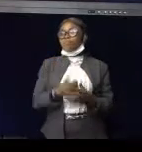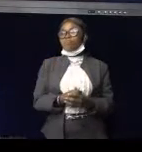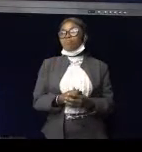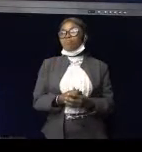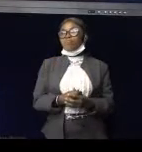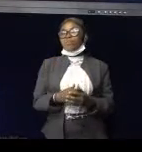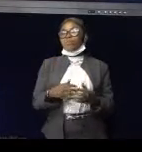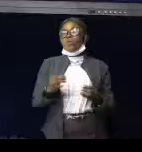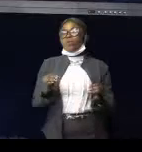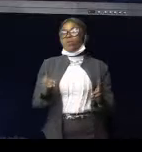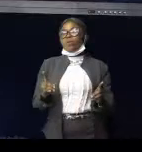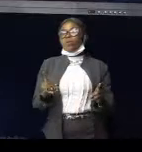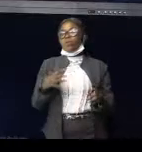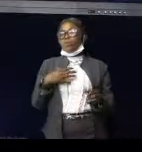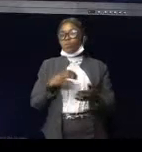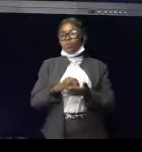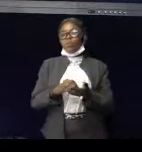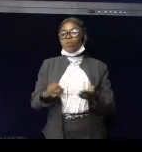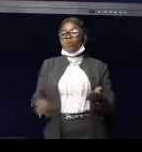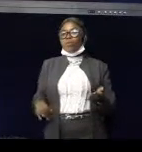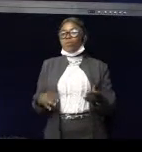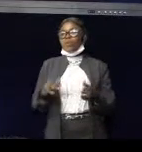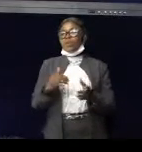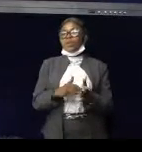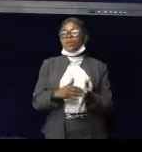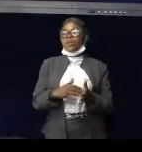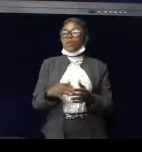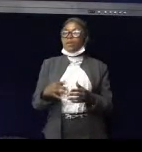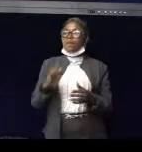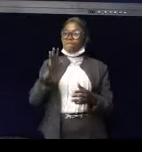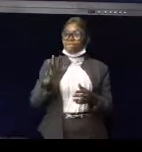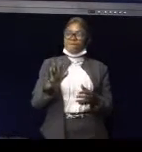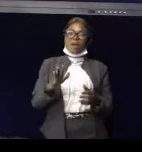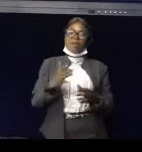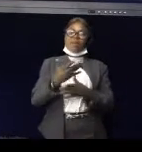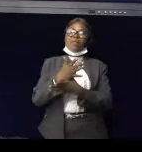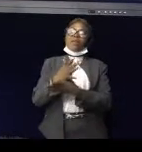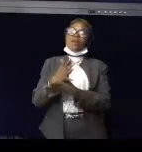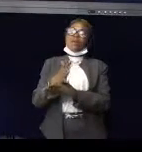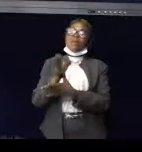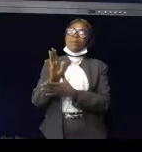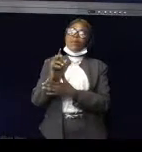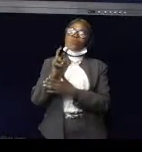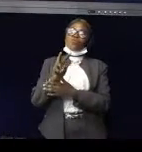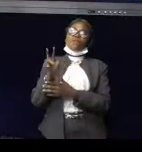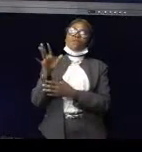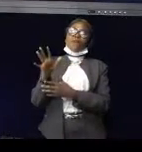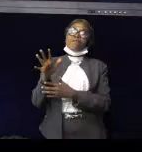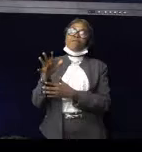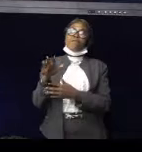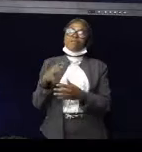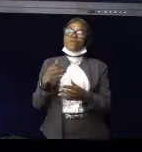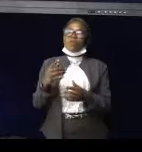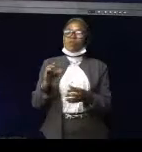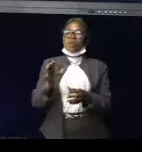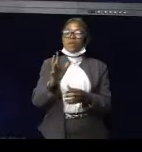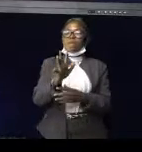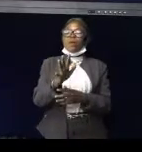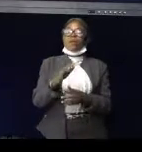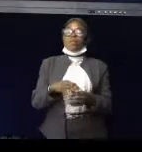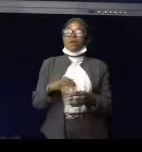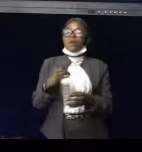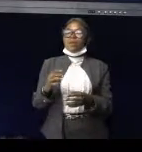class. All right? And then we reduce this to the lowest fraction. 5 divides 25 and I get 5. 5 divides 15 and I get